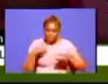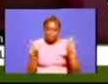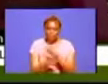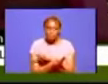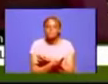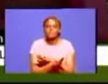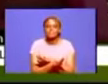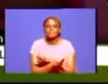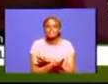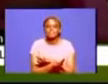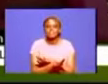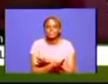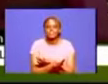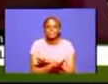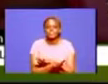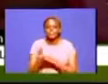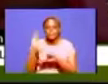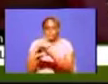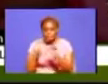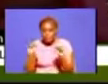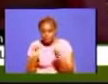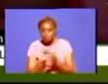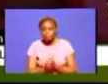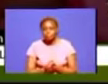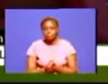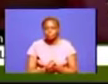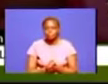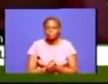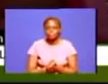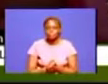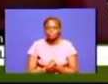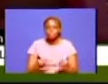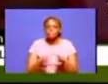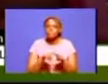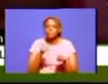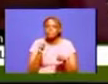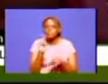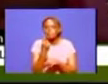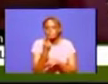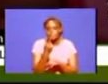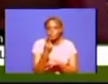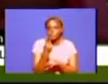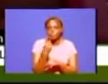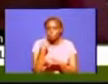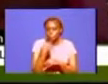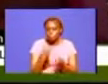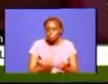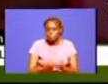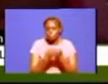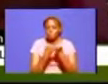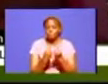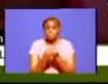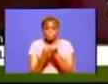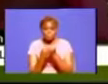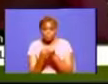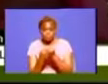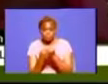there are other hustlers generally from the Republic of Kenya who are supporting the hustler nation and hustler